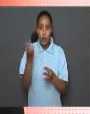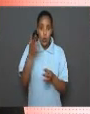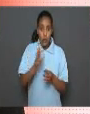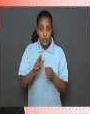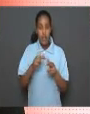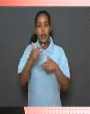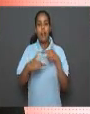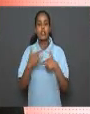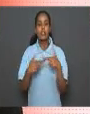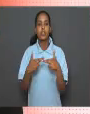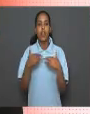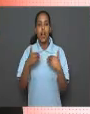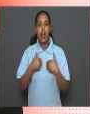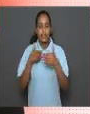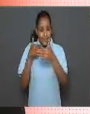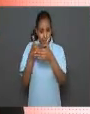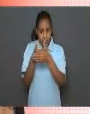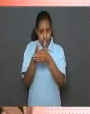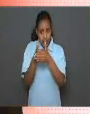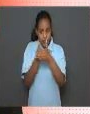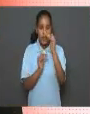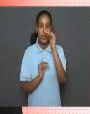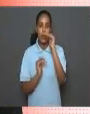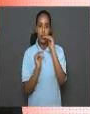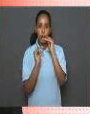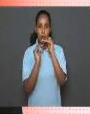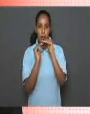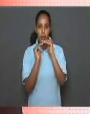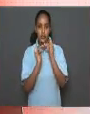a reaction has reached equilibrium.